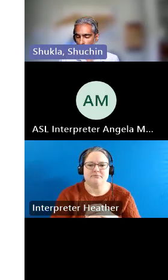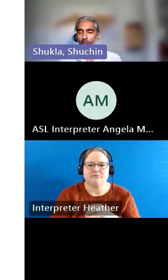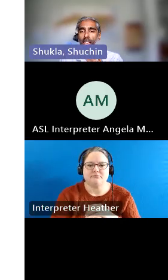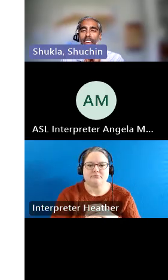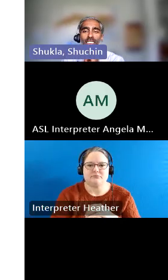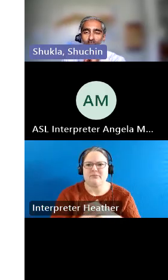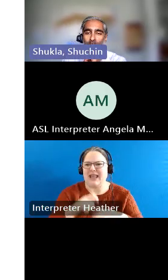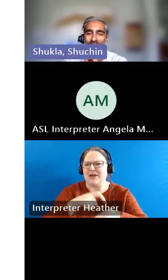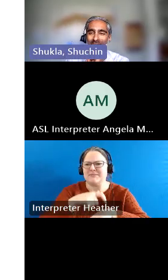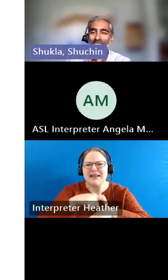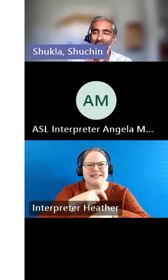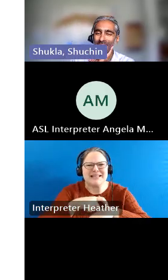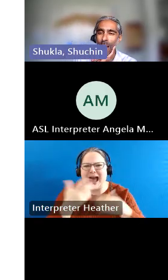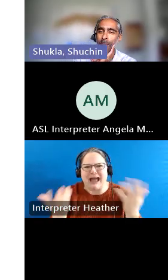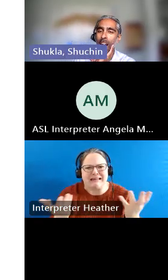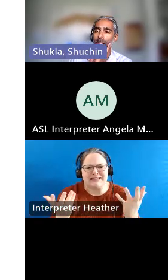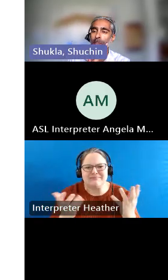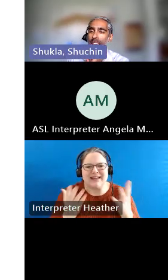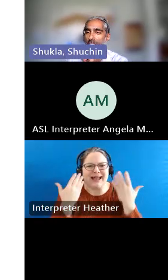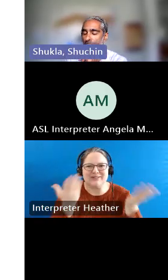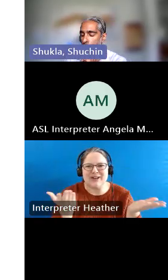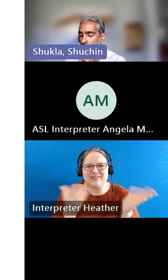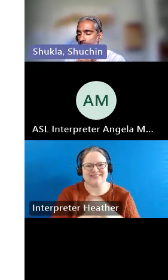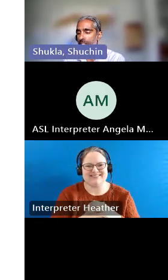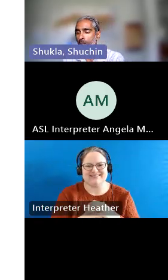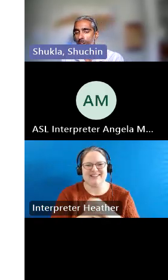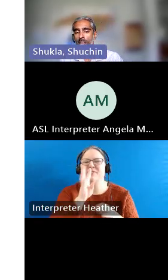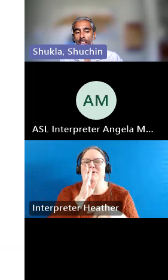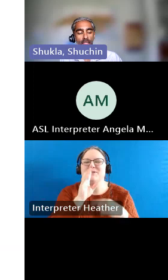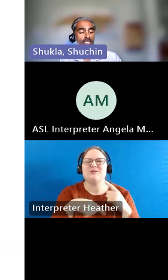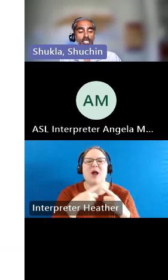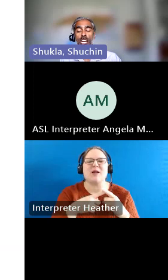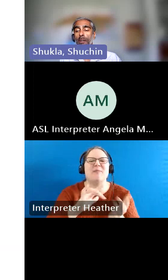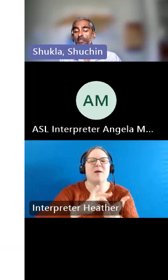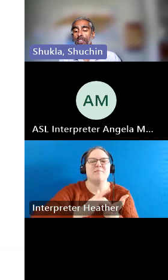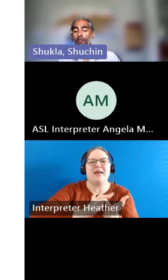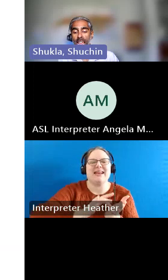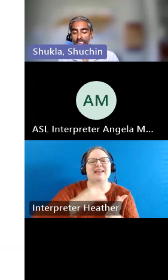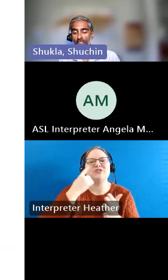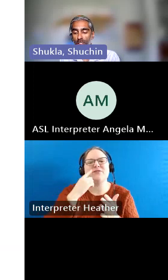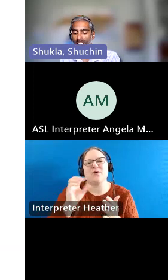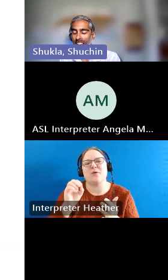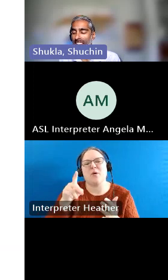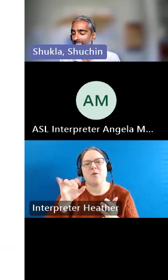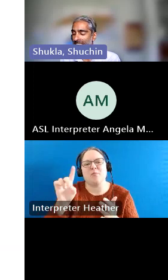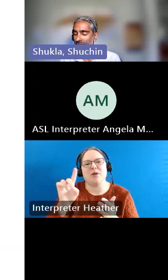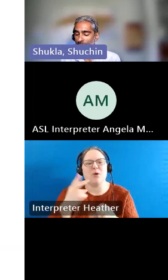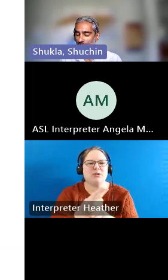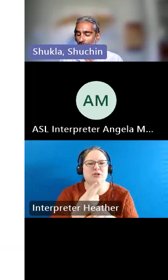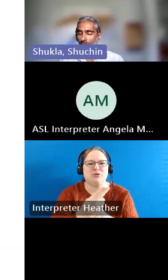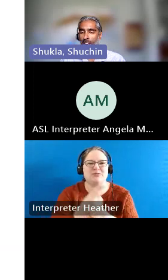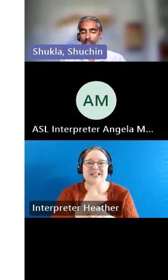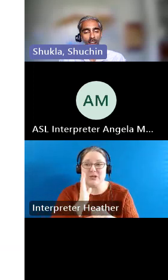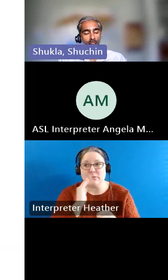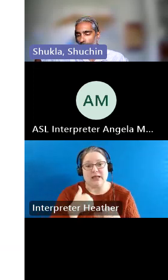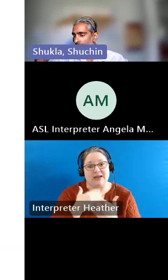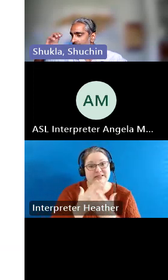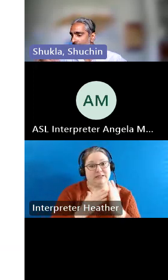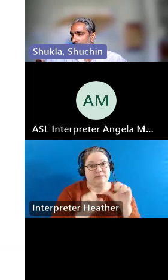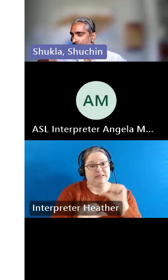do on time? I don't know. Okay, so we're going to talk about medication for opioid use disorder. This is going to have some technical sciencey stuff.